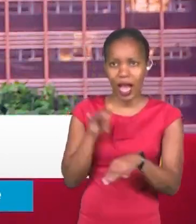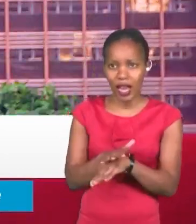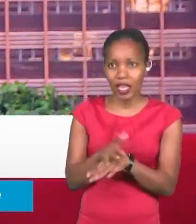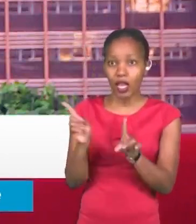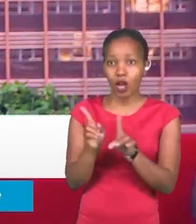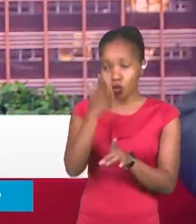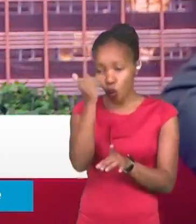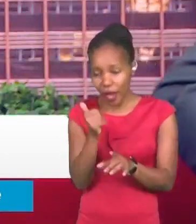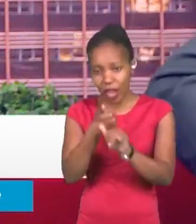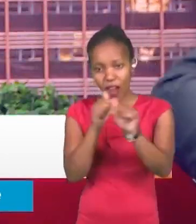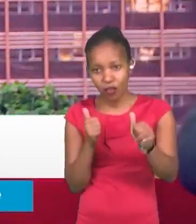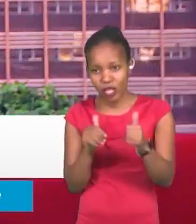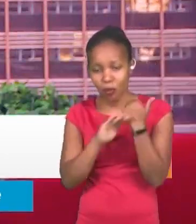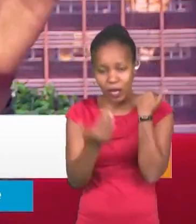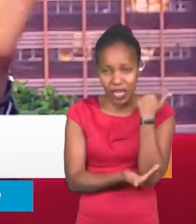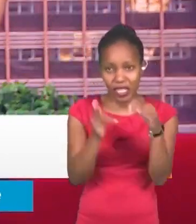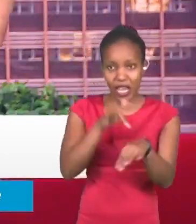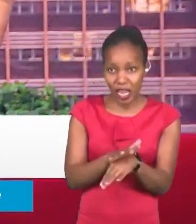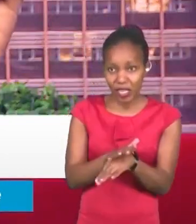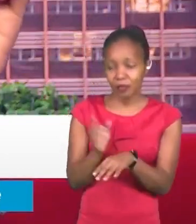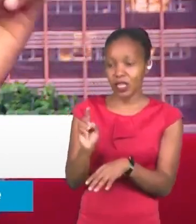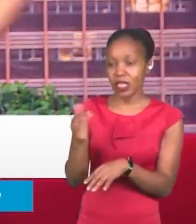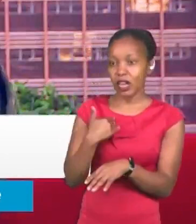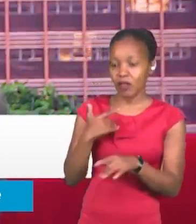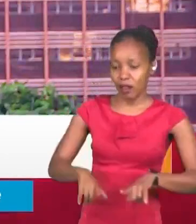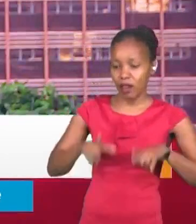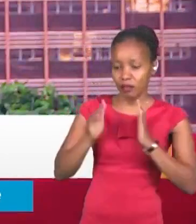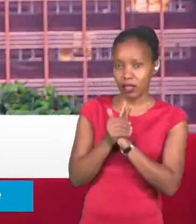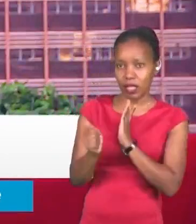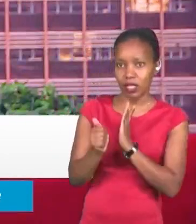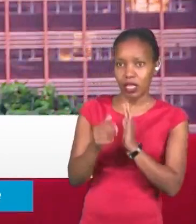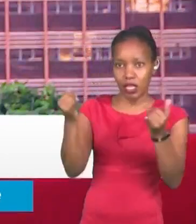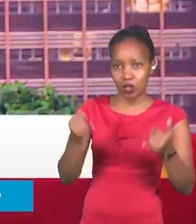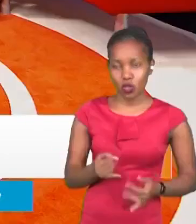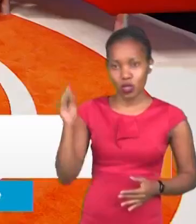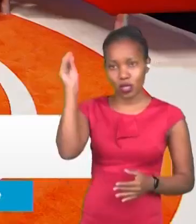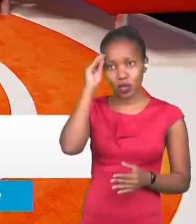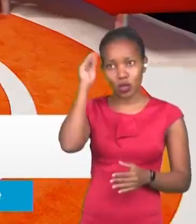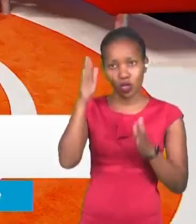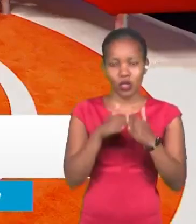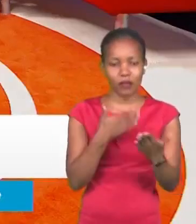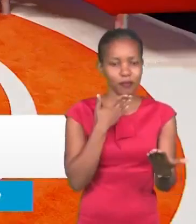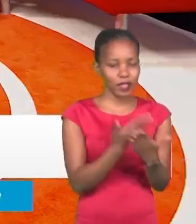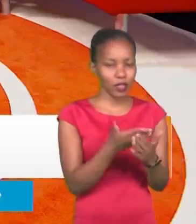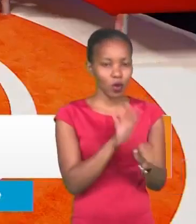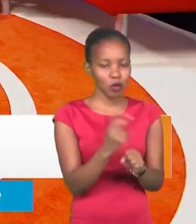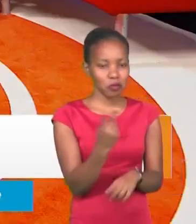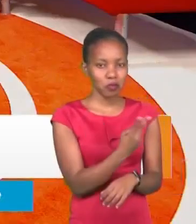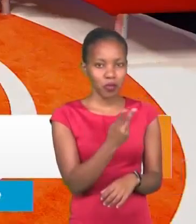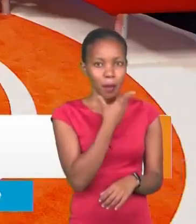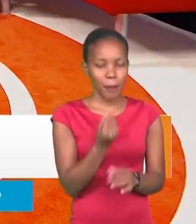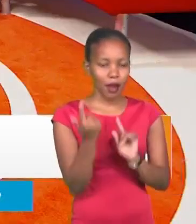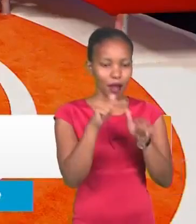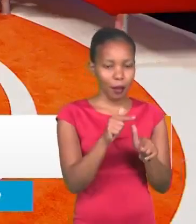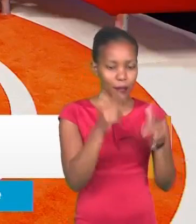avoid teenage pregnancy. So mm-hmm. there's a need okay. in the that's life skills to introduce mm-hmm. sexual education. Thank you so much, gentlemen, learned yes. friends, for coming to studio